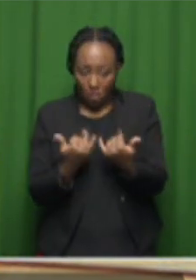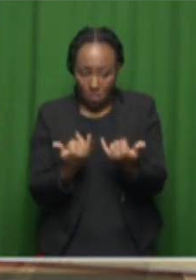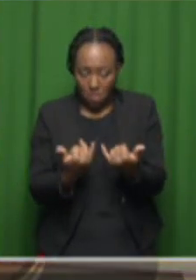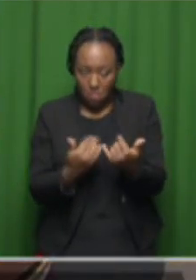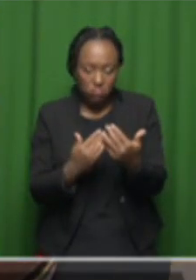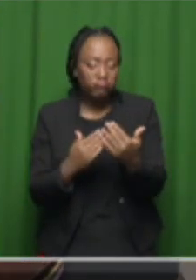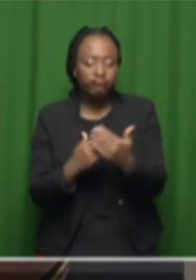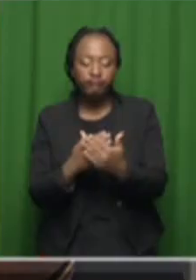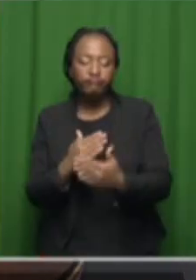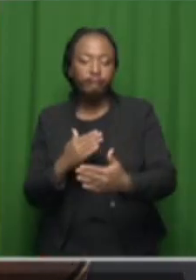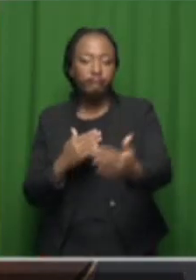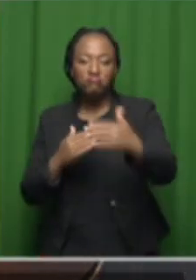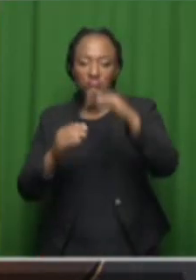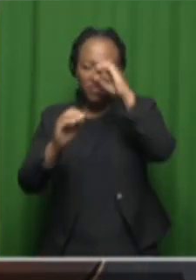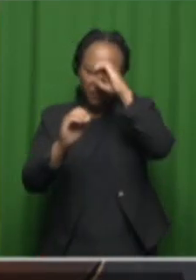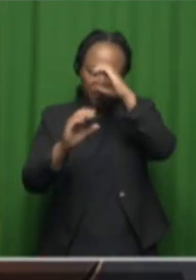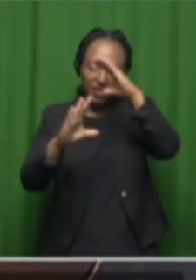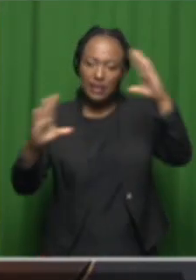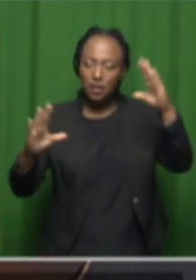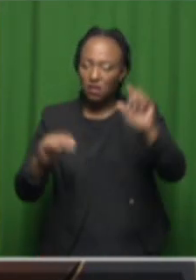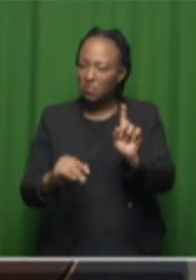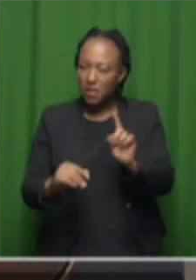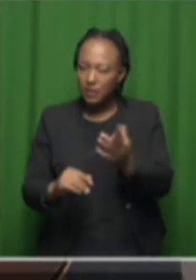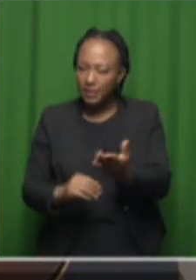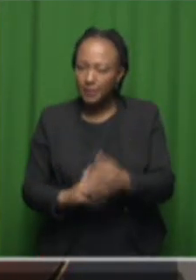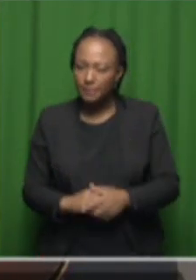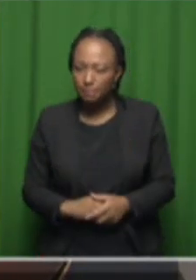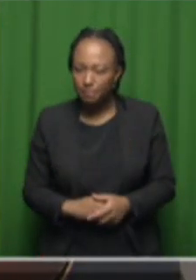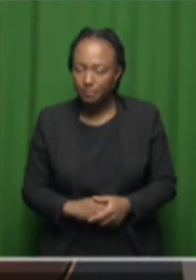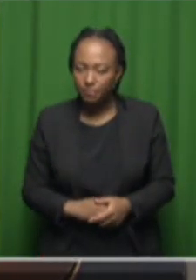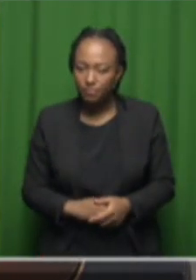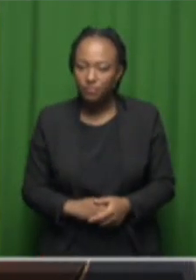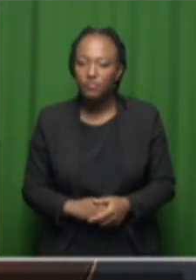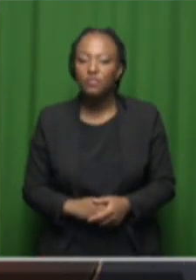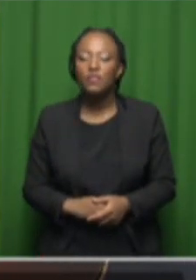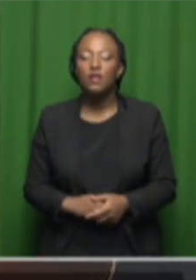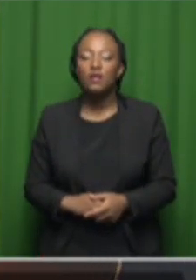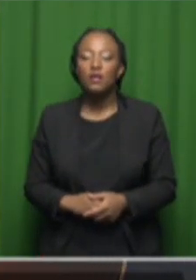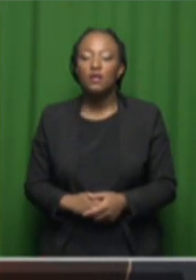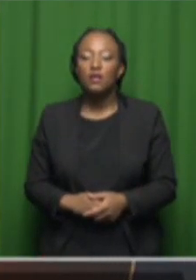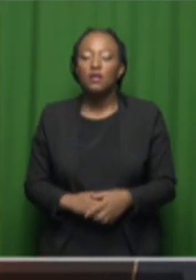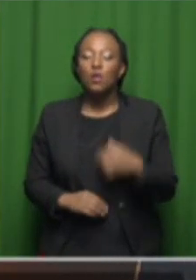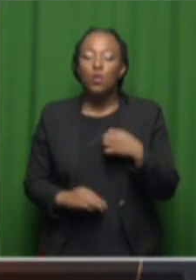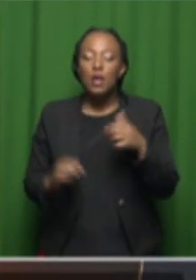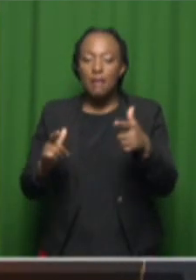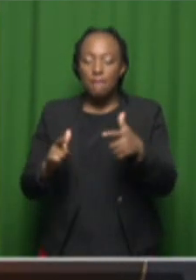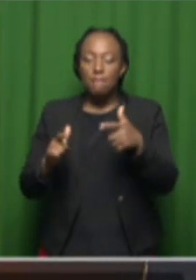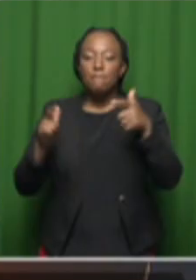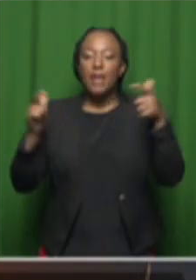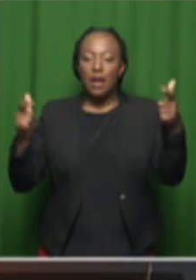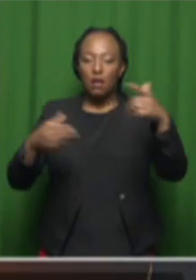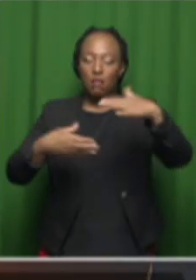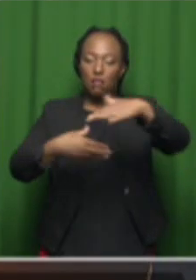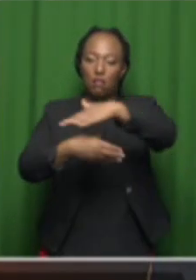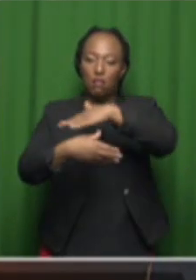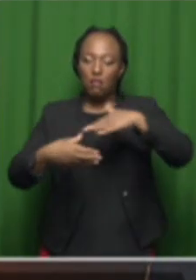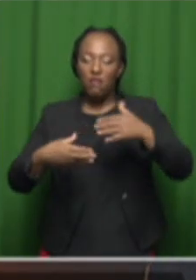this going forward? Our idea is really that we want to become the biggest platform for the trade and